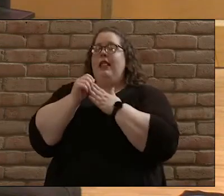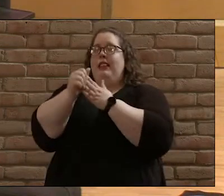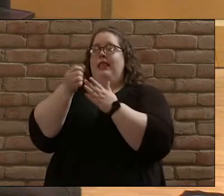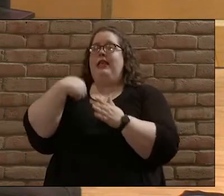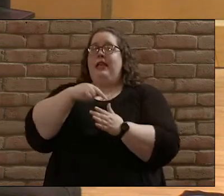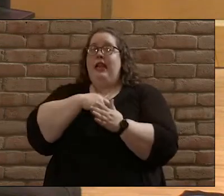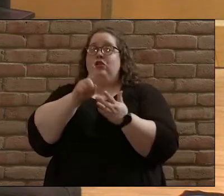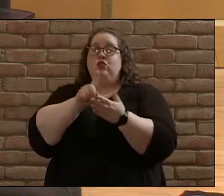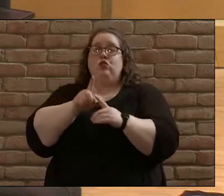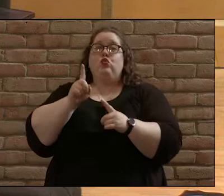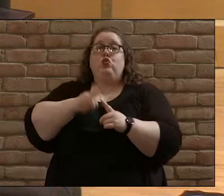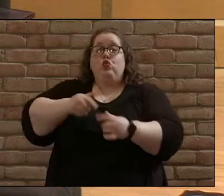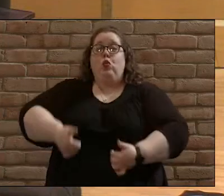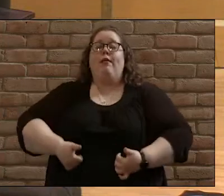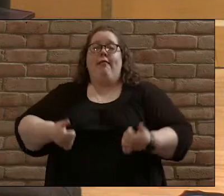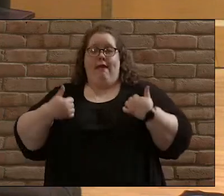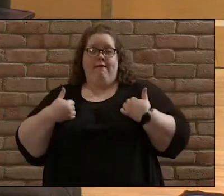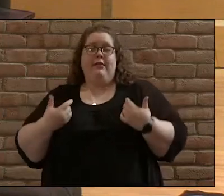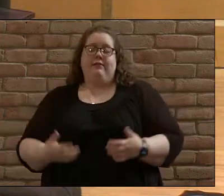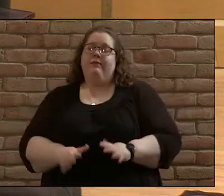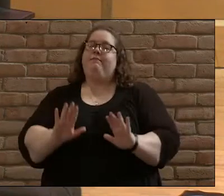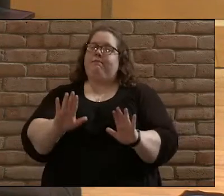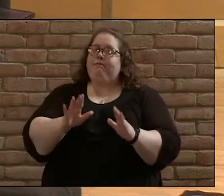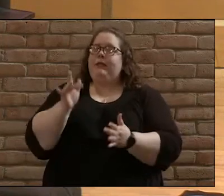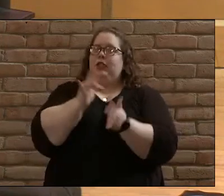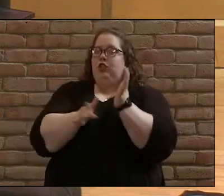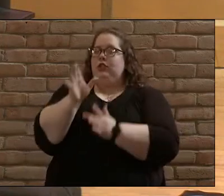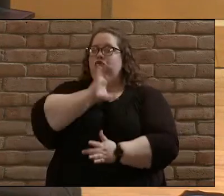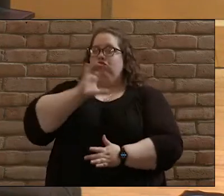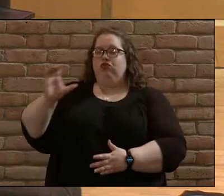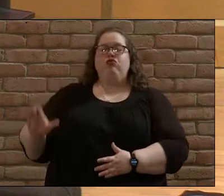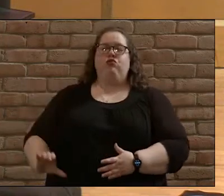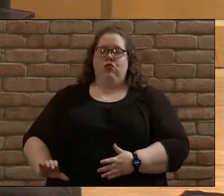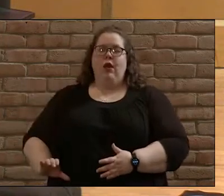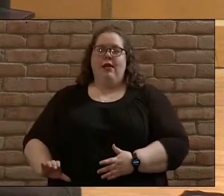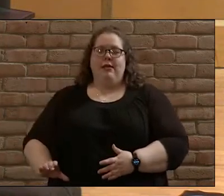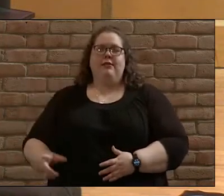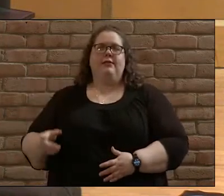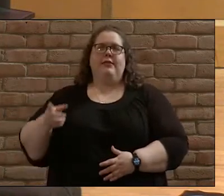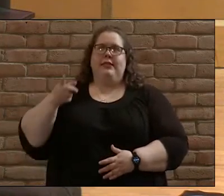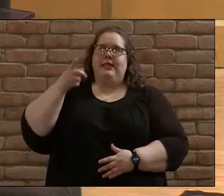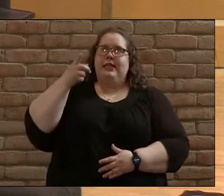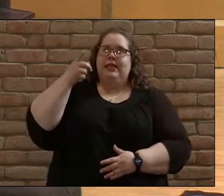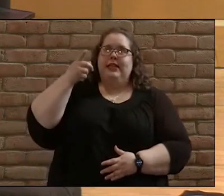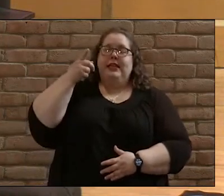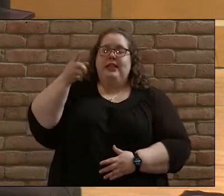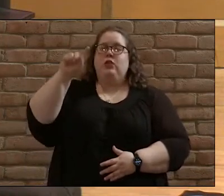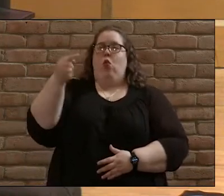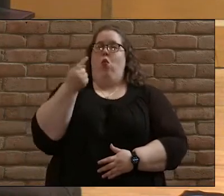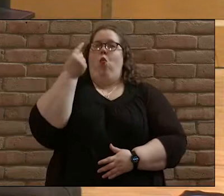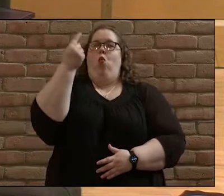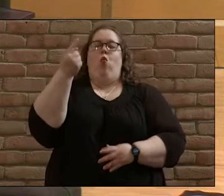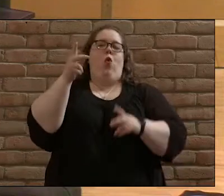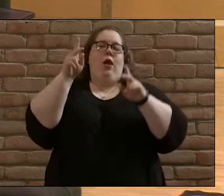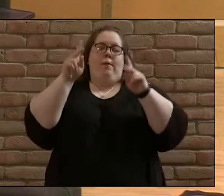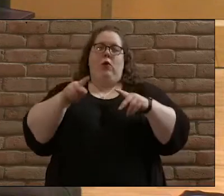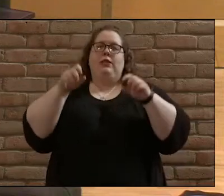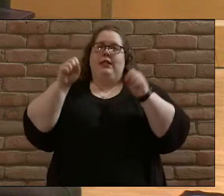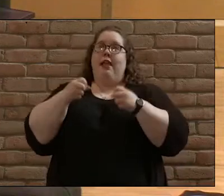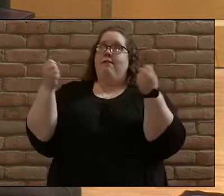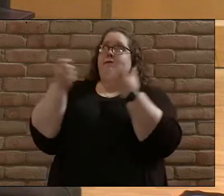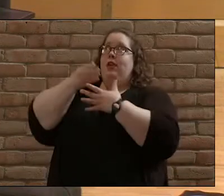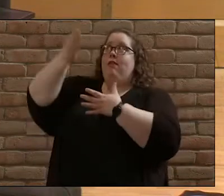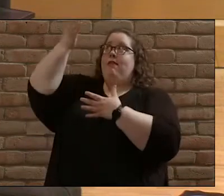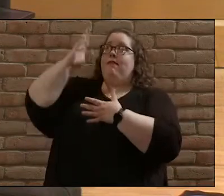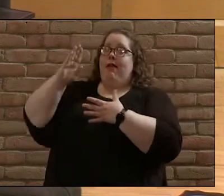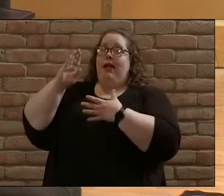Look, Jesus Christ is the only one who is able to fear God and keep his commandments to the standard that is